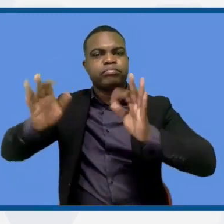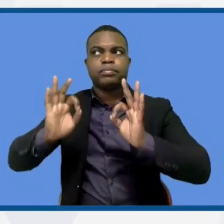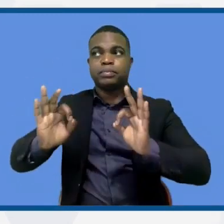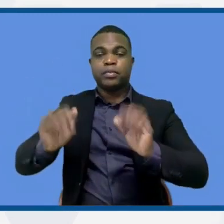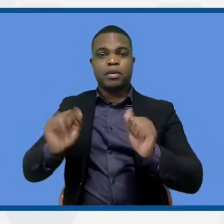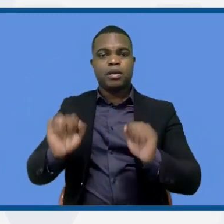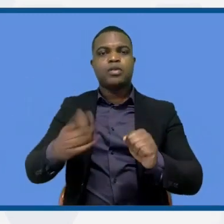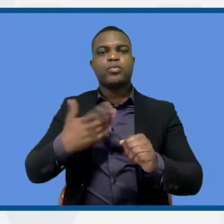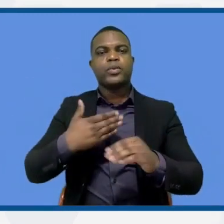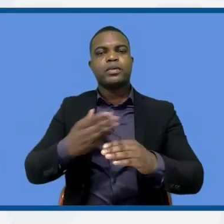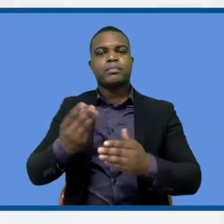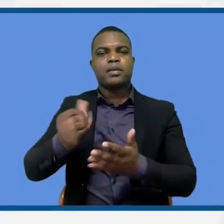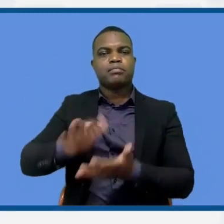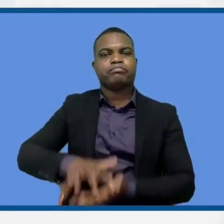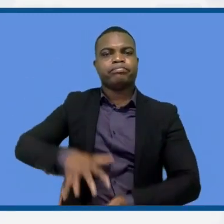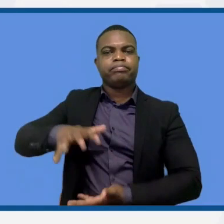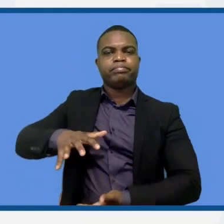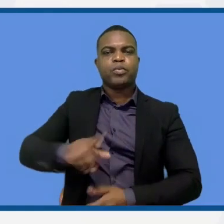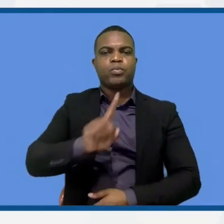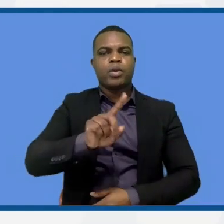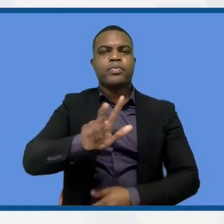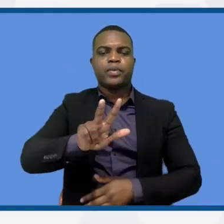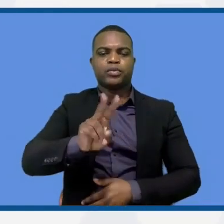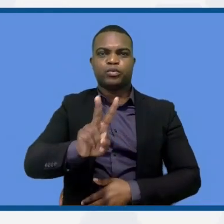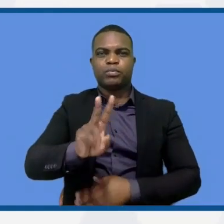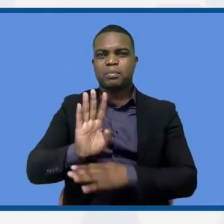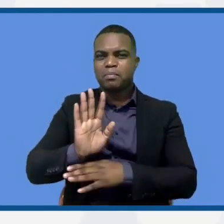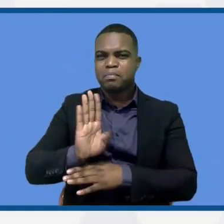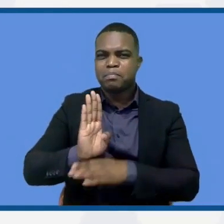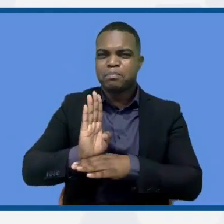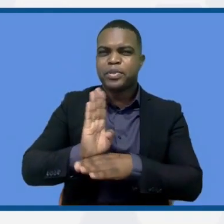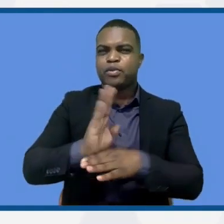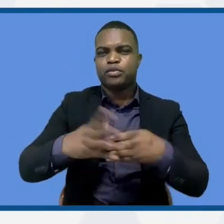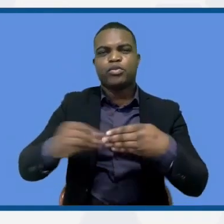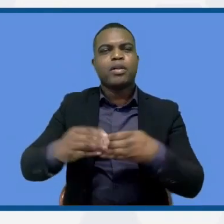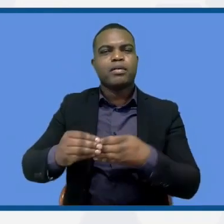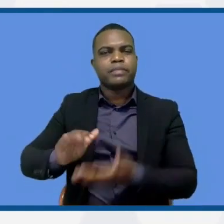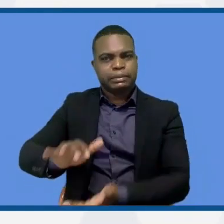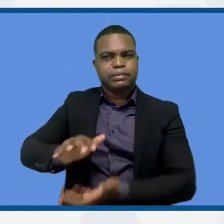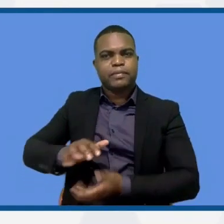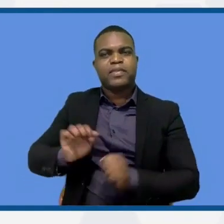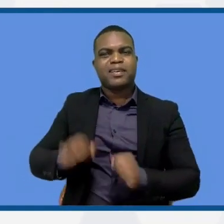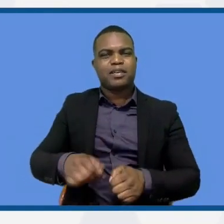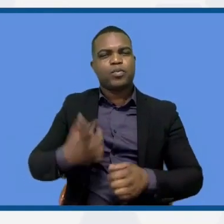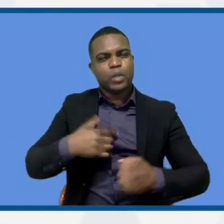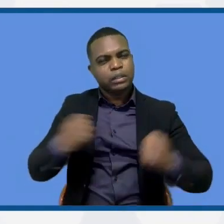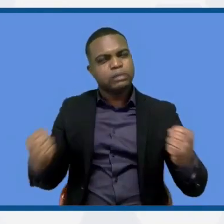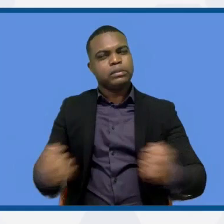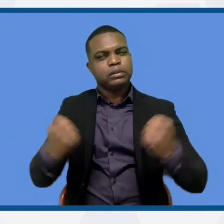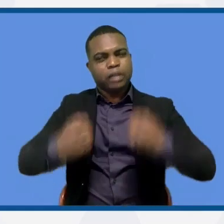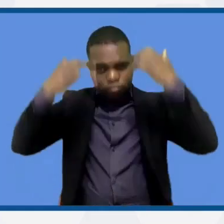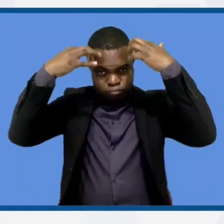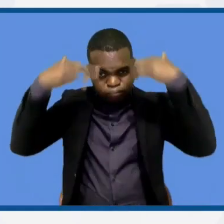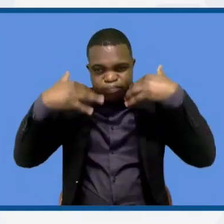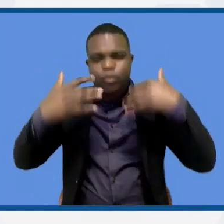change there. I must admit, I was envious yesterday when my colleague from Guatemala shared that they were able to do their municipal